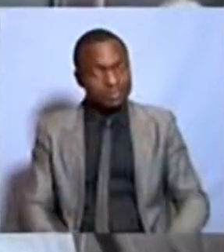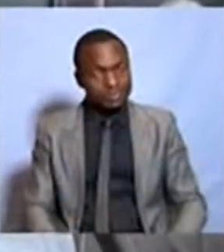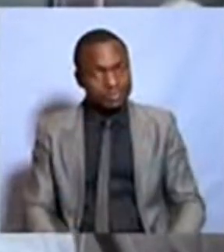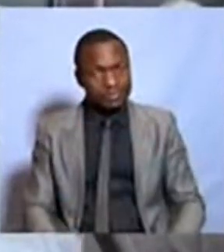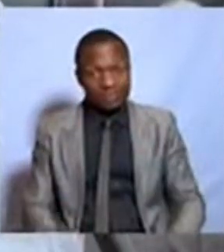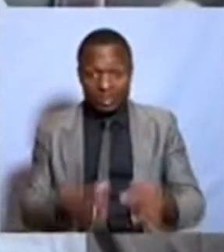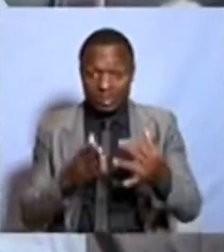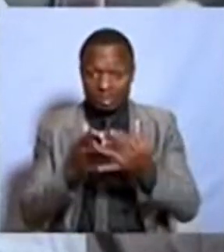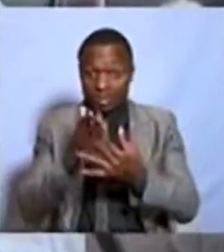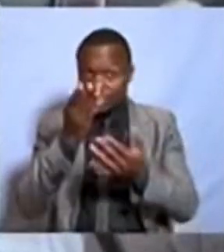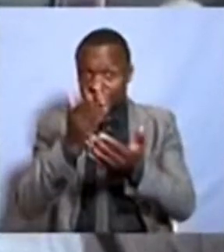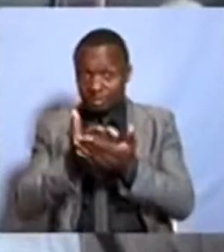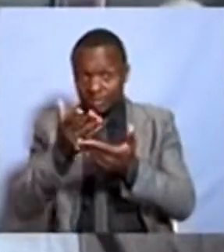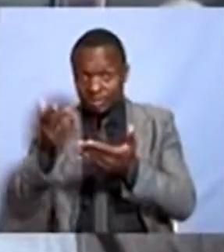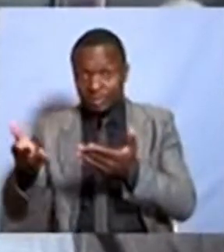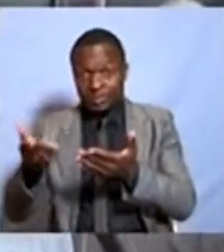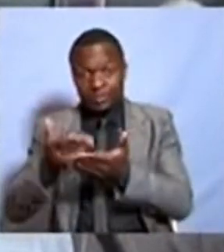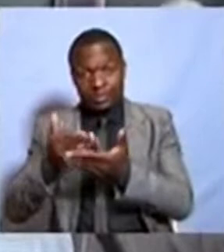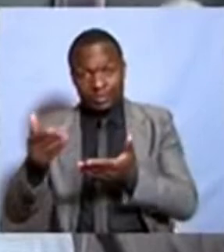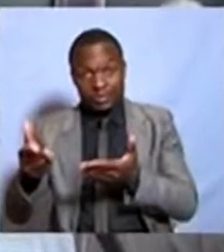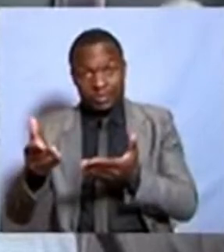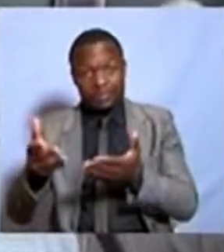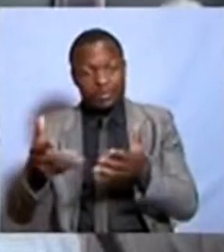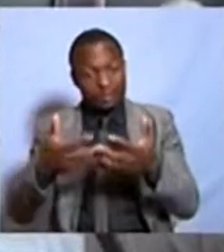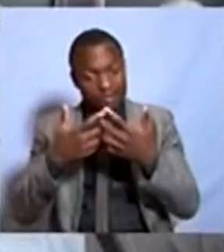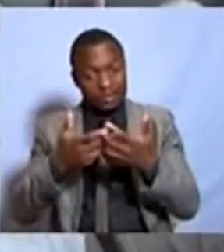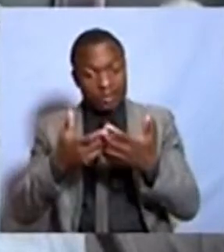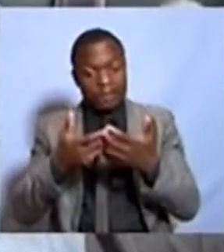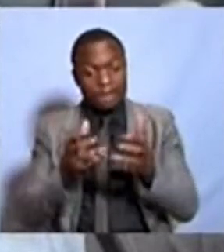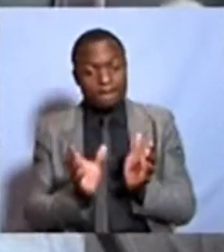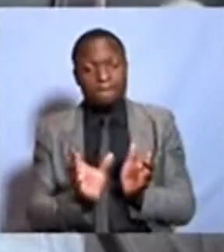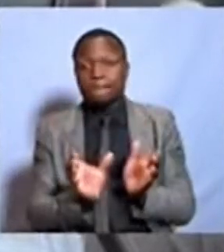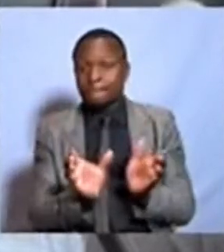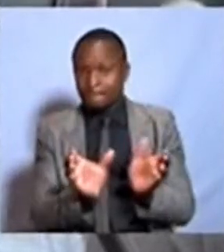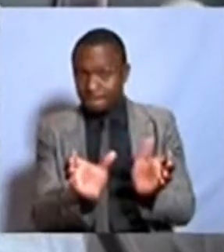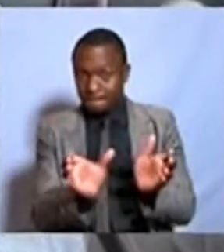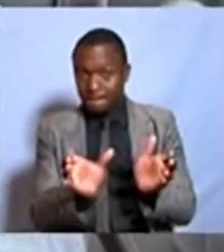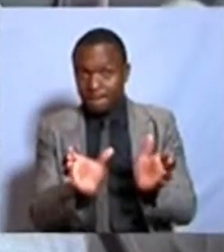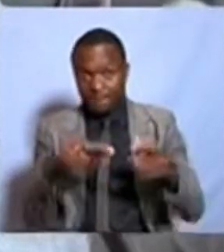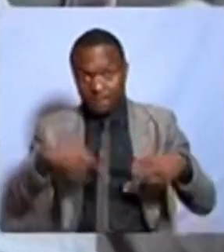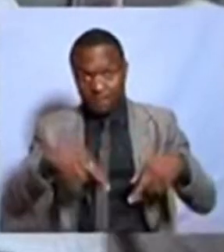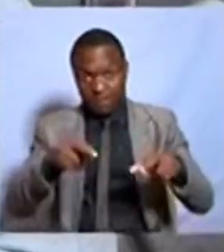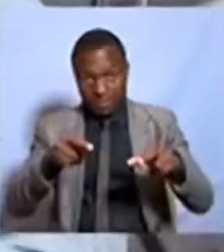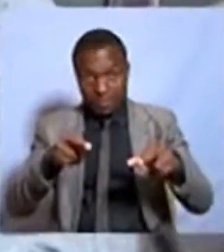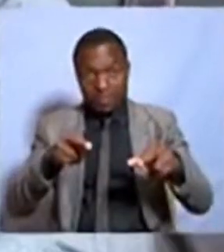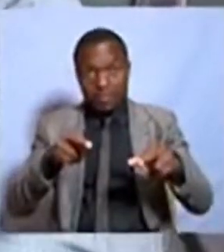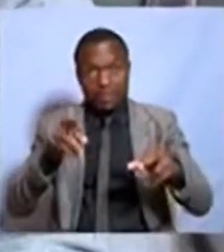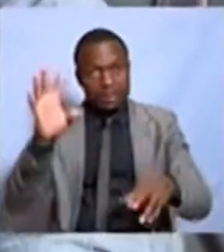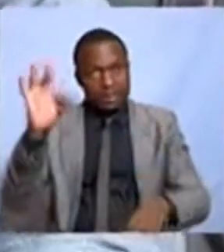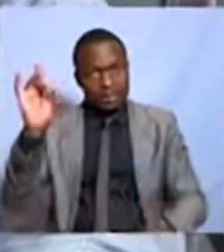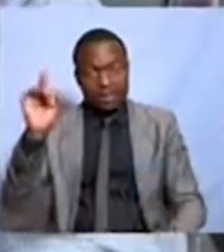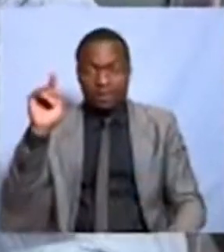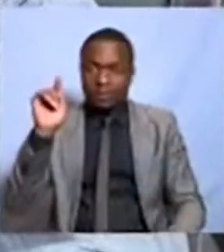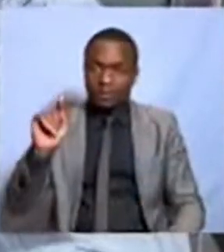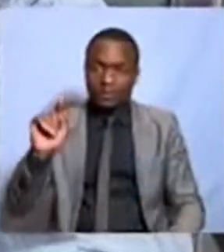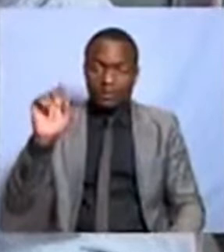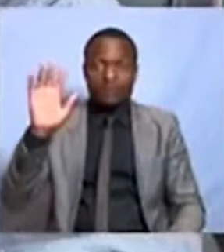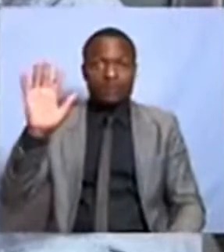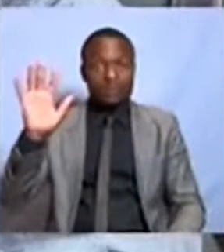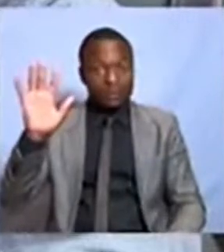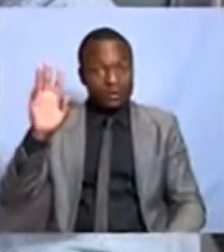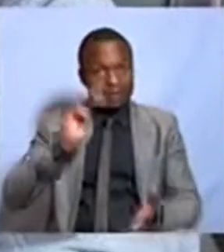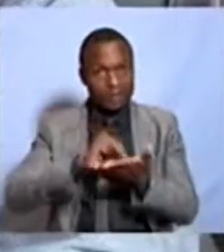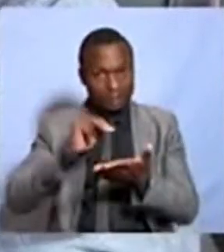the procurement of the earth-moving equipment. I can give an example of Mufira. We spent over 18.5 million in 1 year to put up a combo